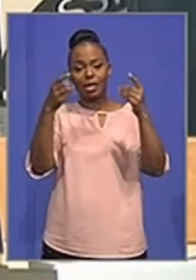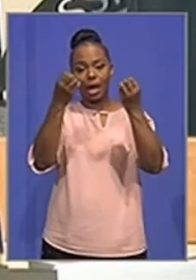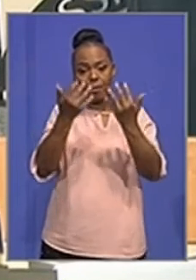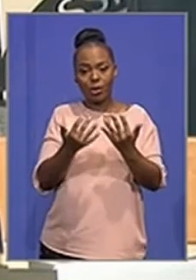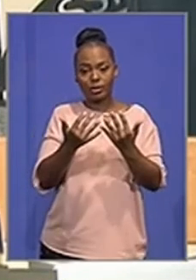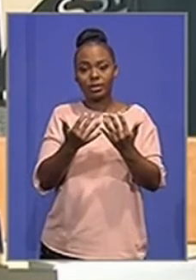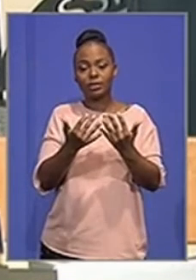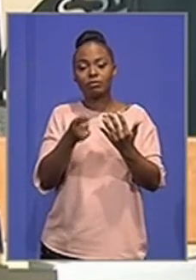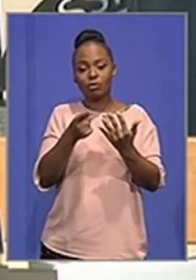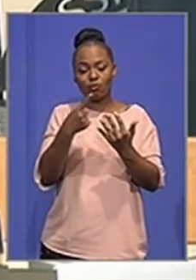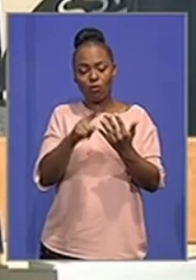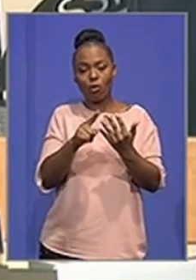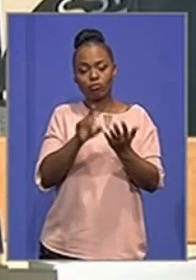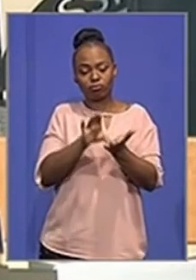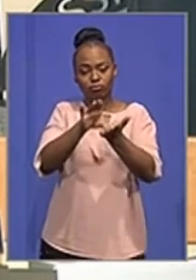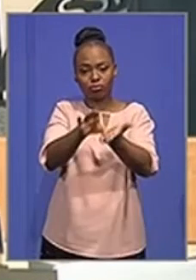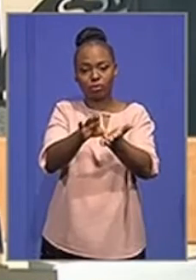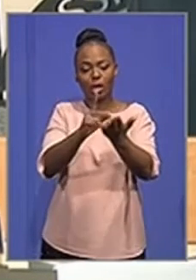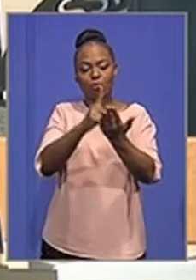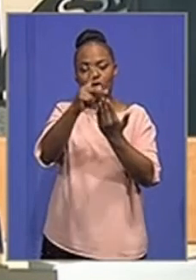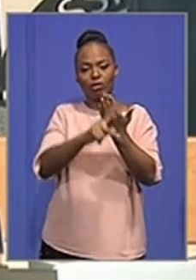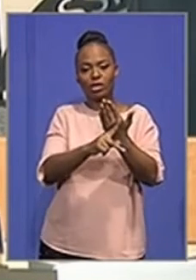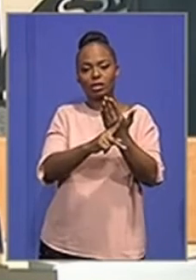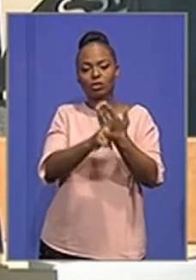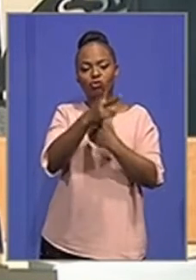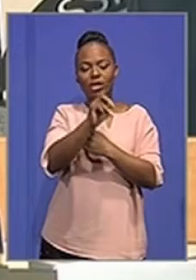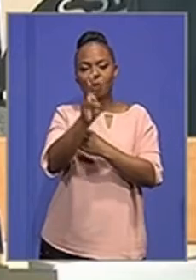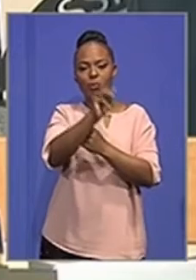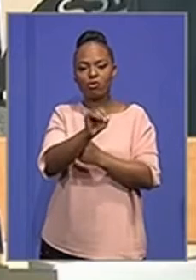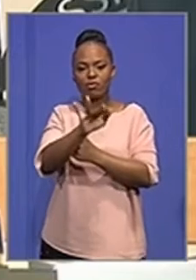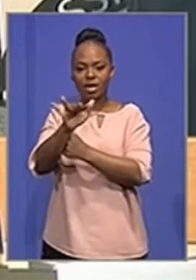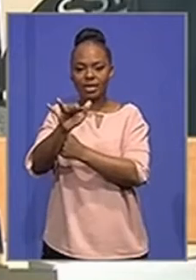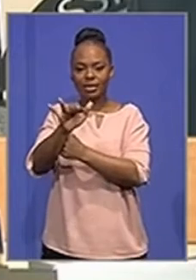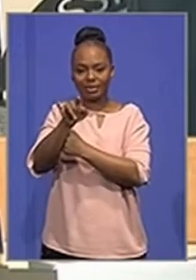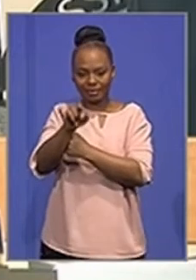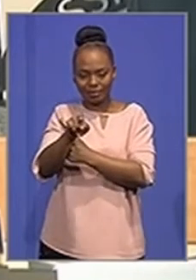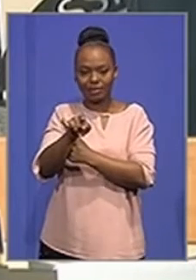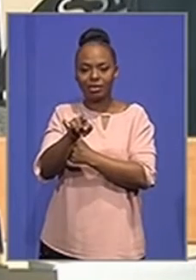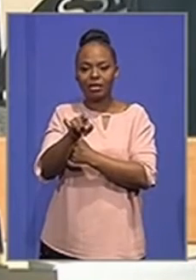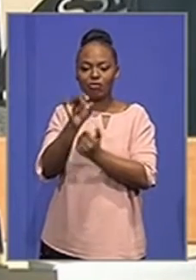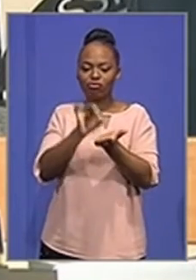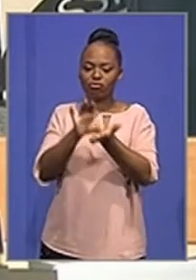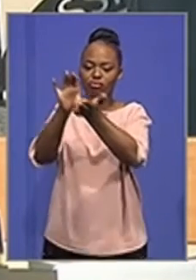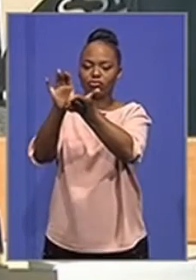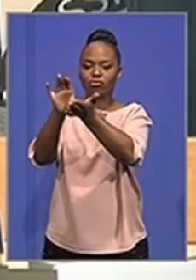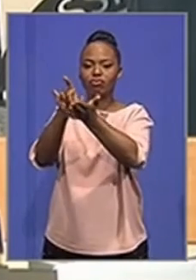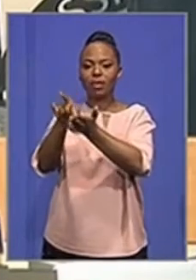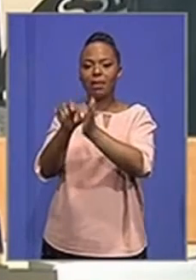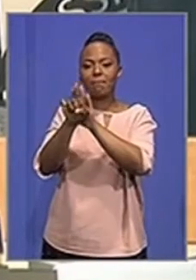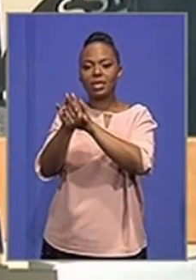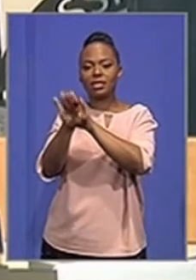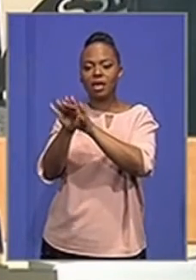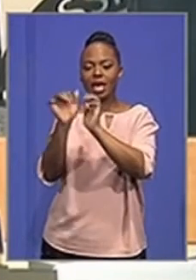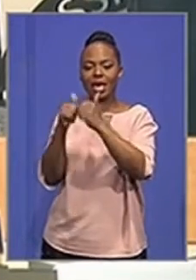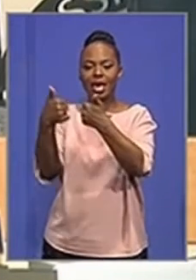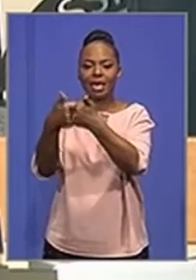this project was 20 million rand given to a media agency,